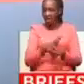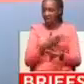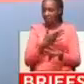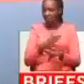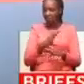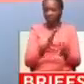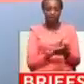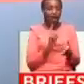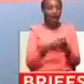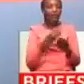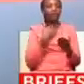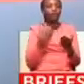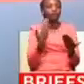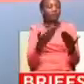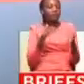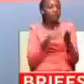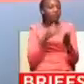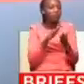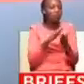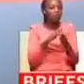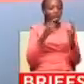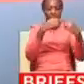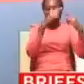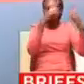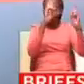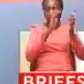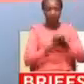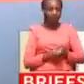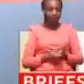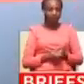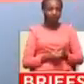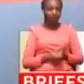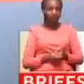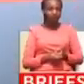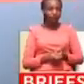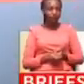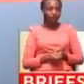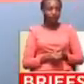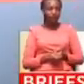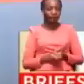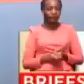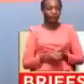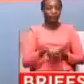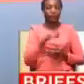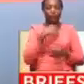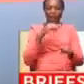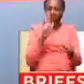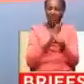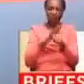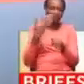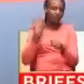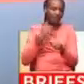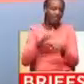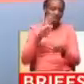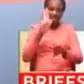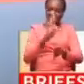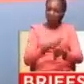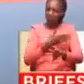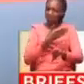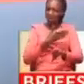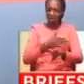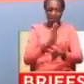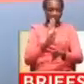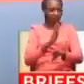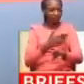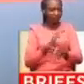prevent you from, you know, from really doing well. And that's just the nature of the hatred within the industry. You know, people hate on people. Like, it's